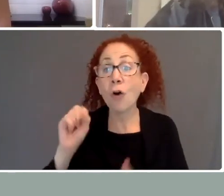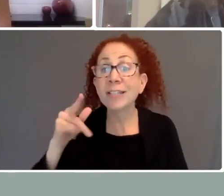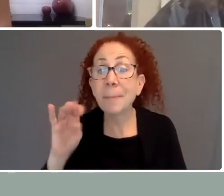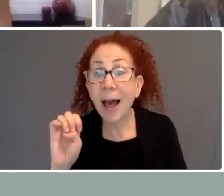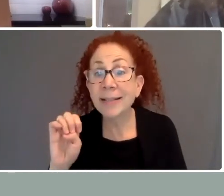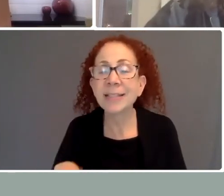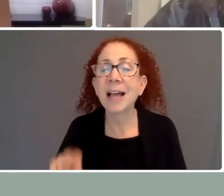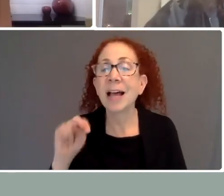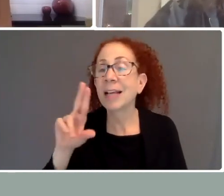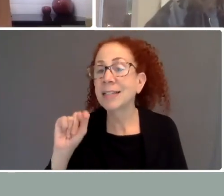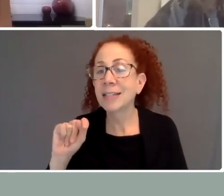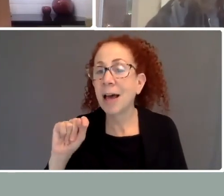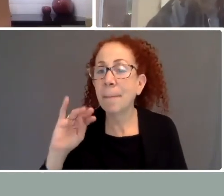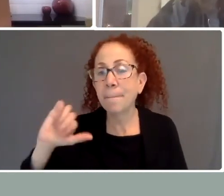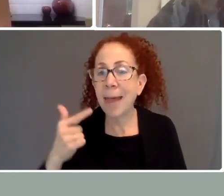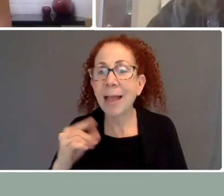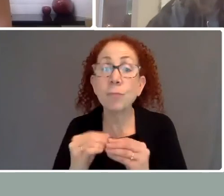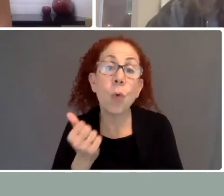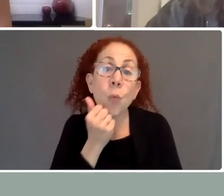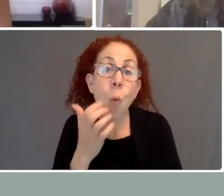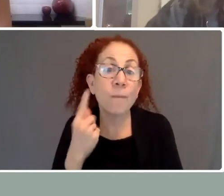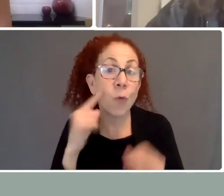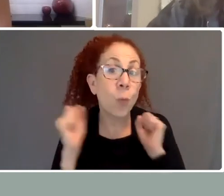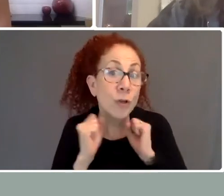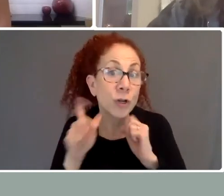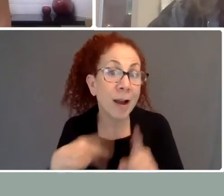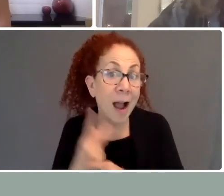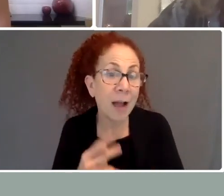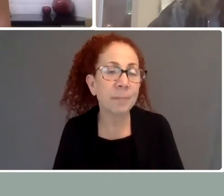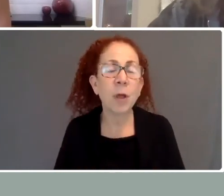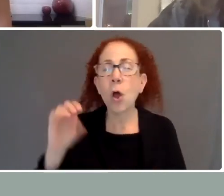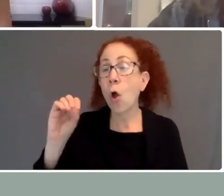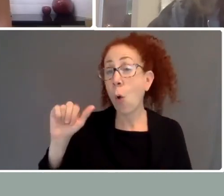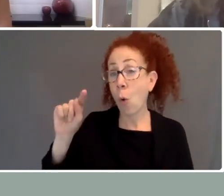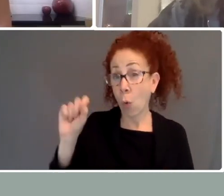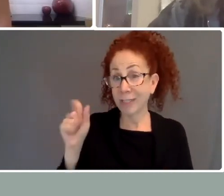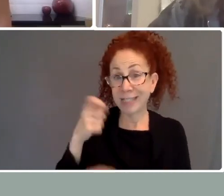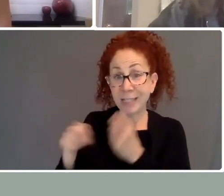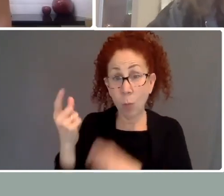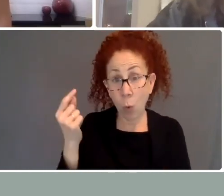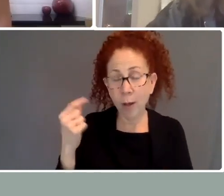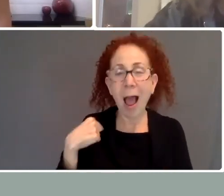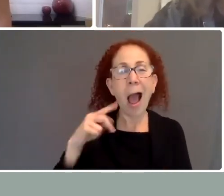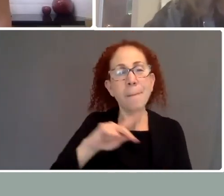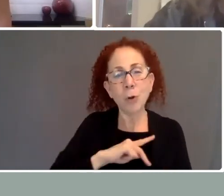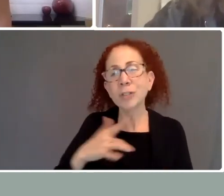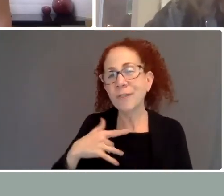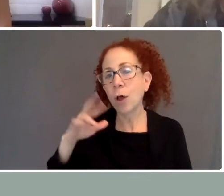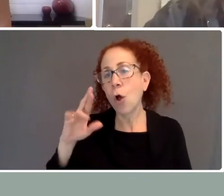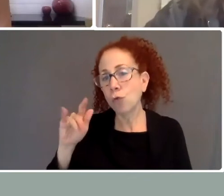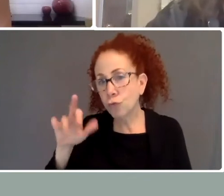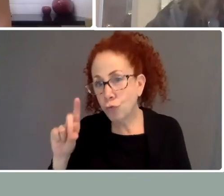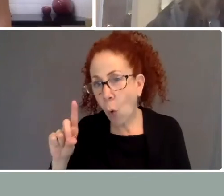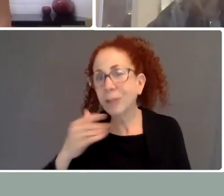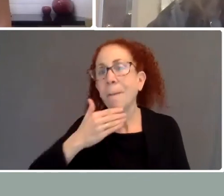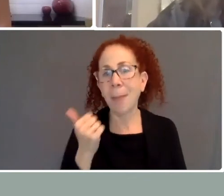nutmeg, do like a kind of a winter warmer version. And then on the oats, I personally find the rolled oats work